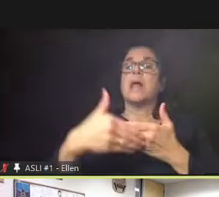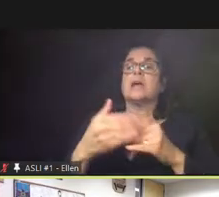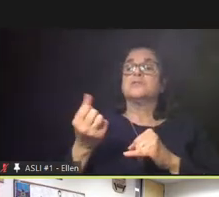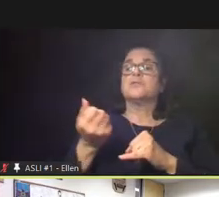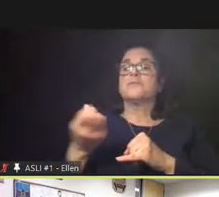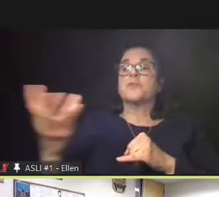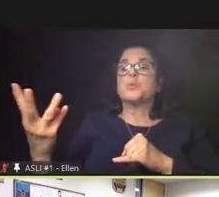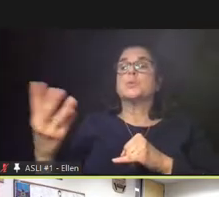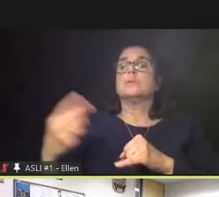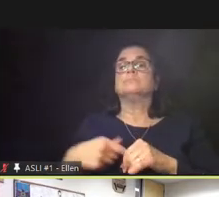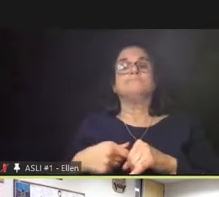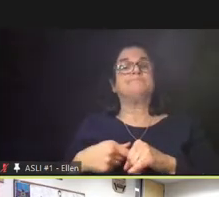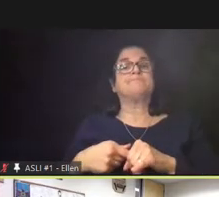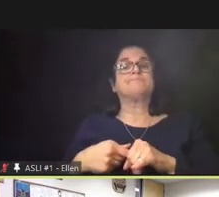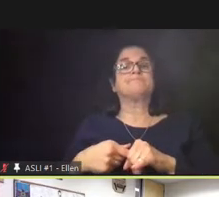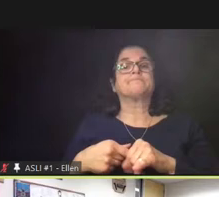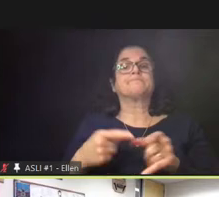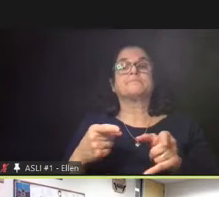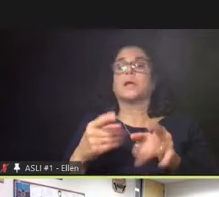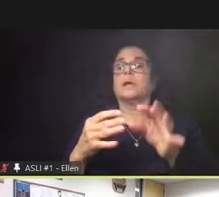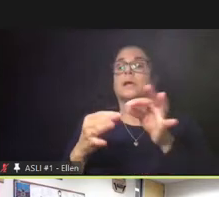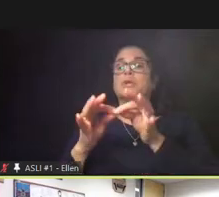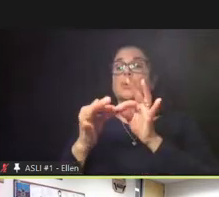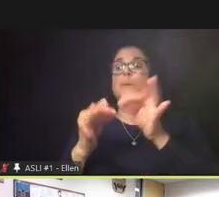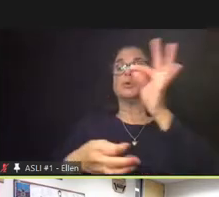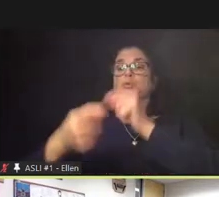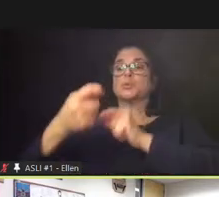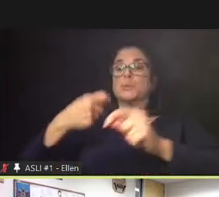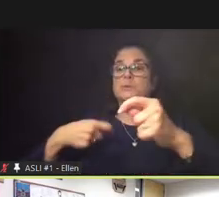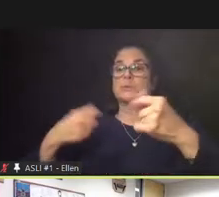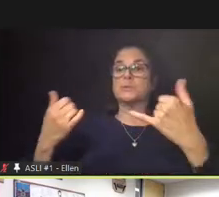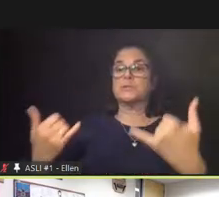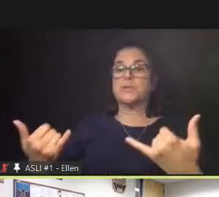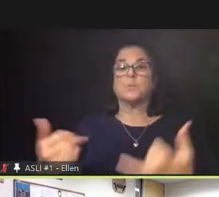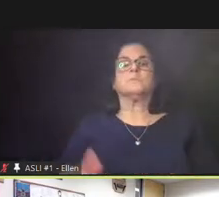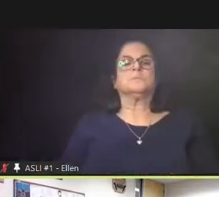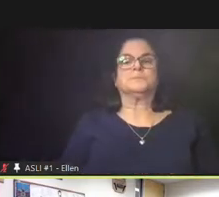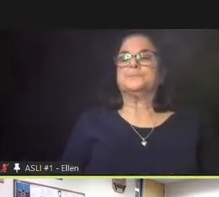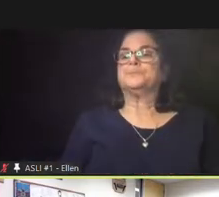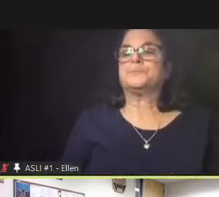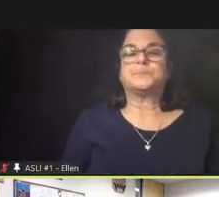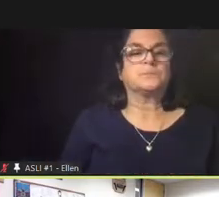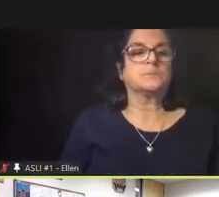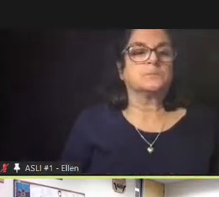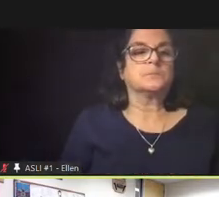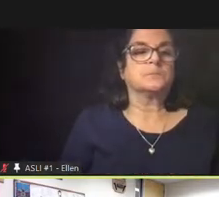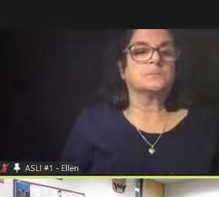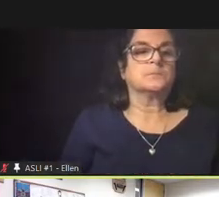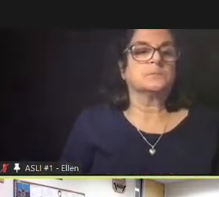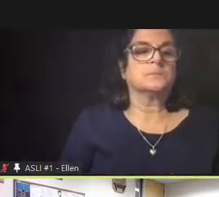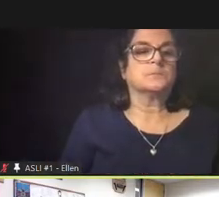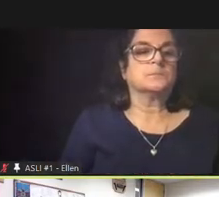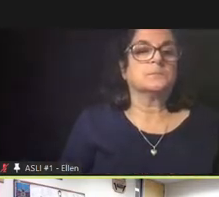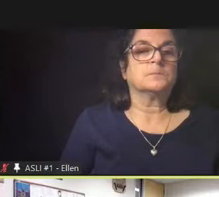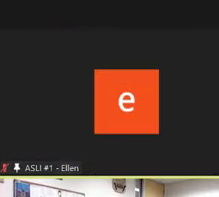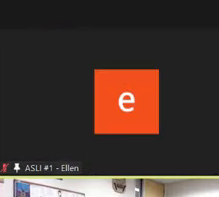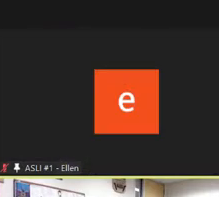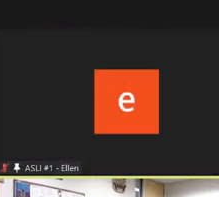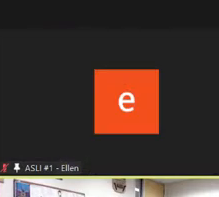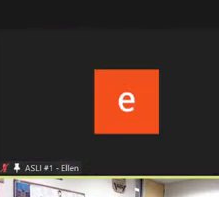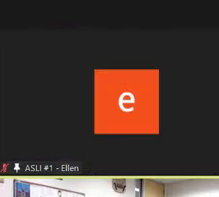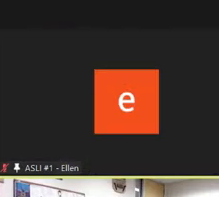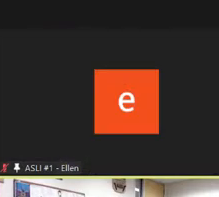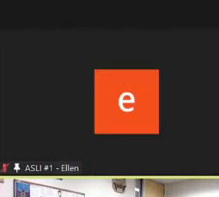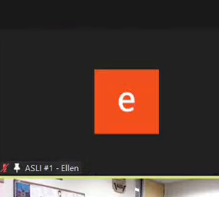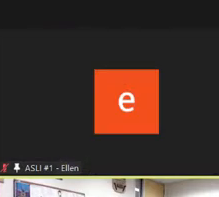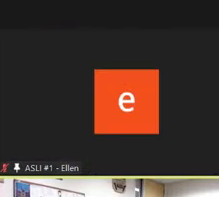these. We can move forward with some of those photos. So here's Central on the Green Line, exterior painting. So this is a bigger profile than we typically